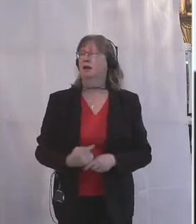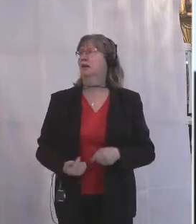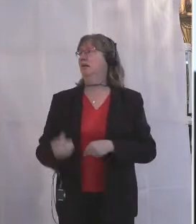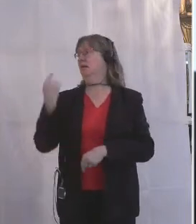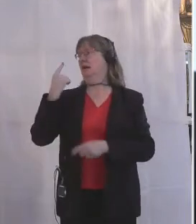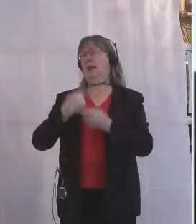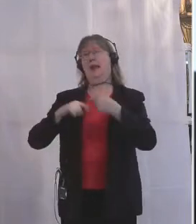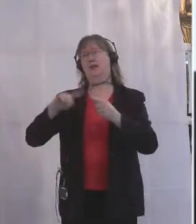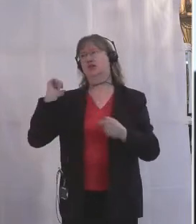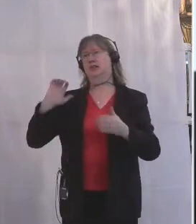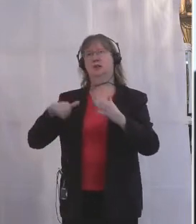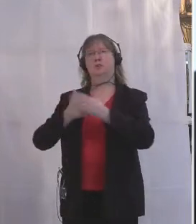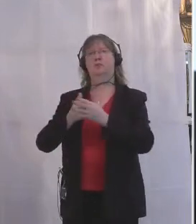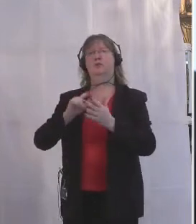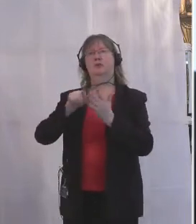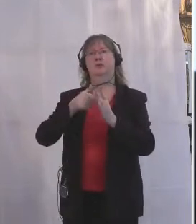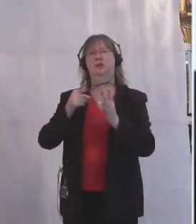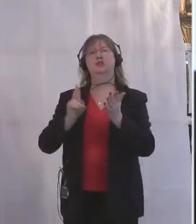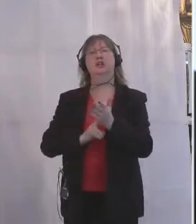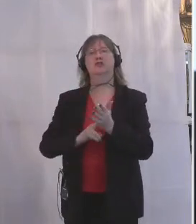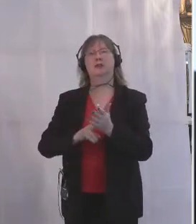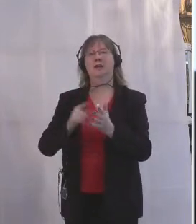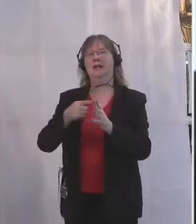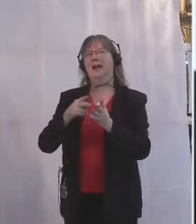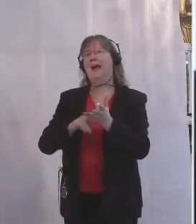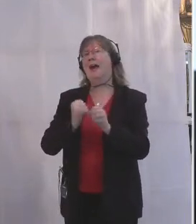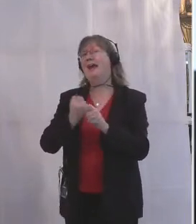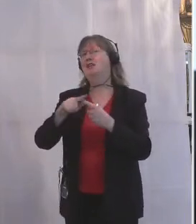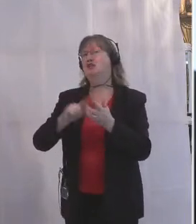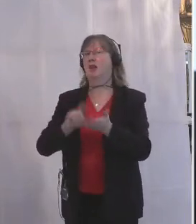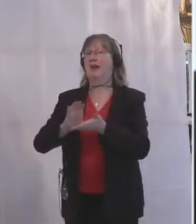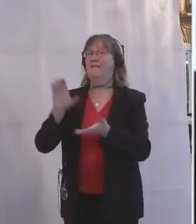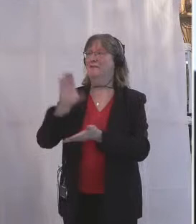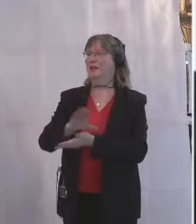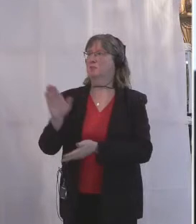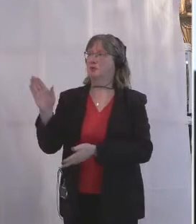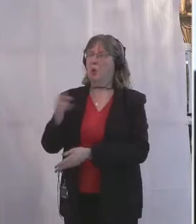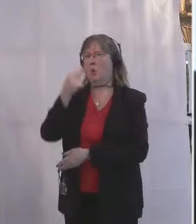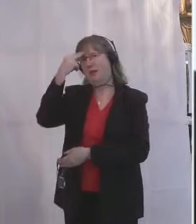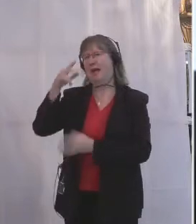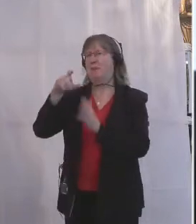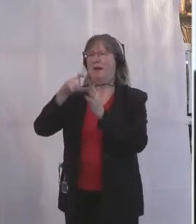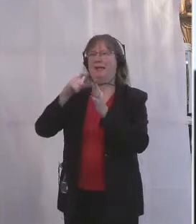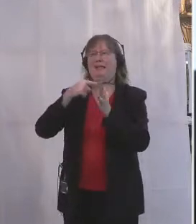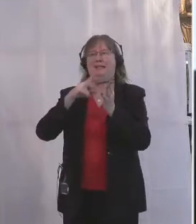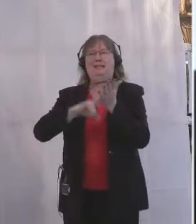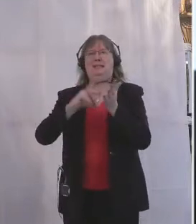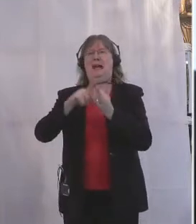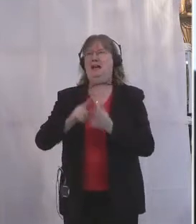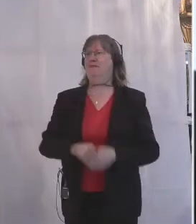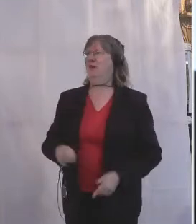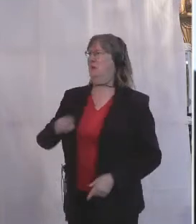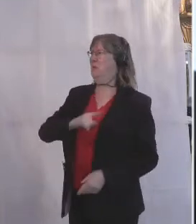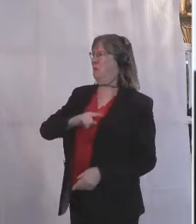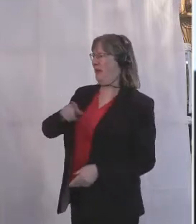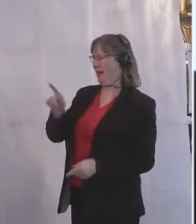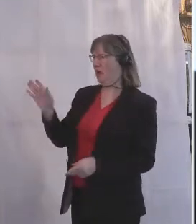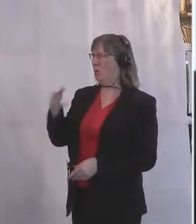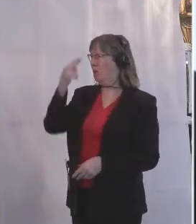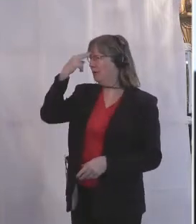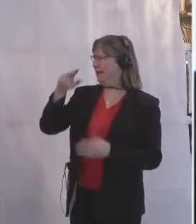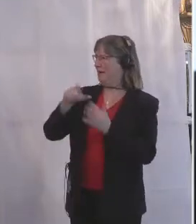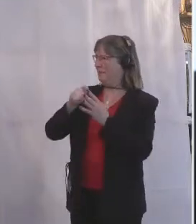last year, I had 5 angel investors, all called Dave. So I don't know what it is about Dave, because also Innovate